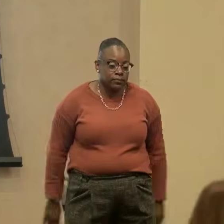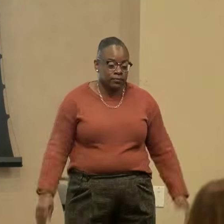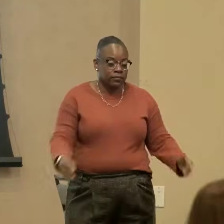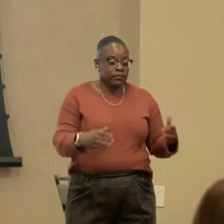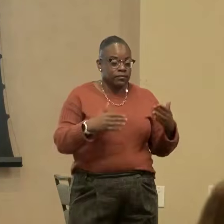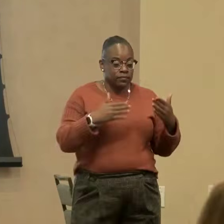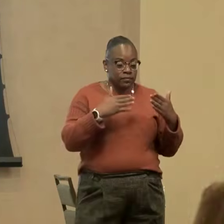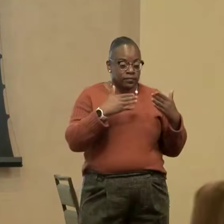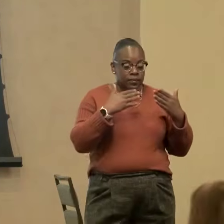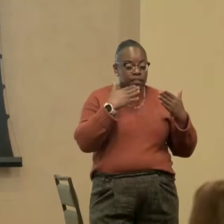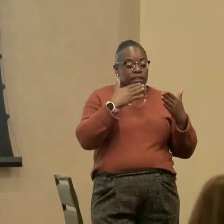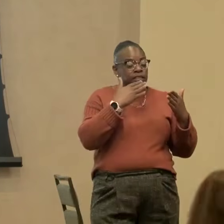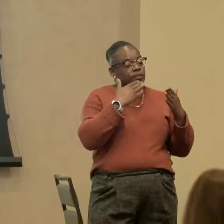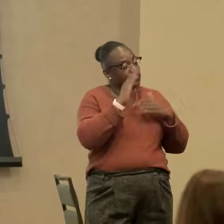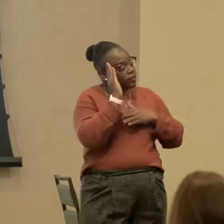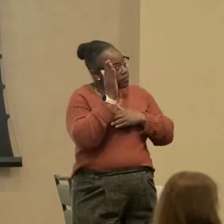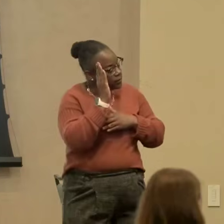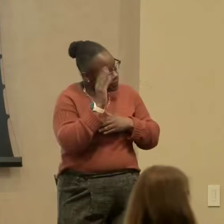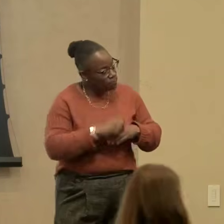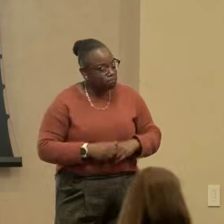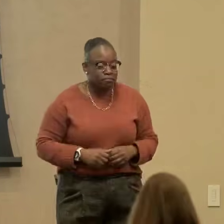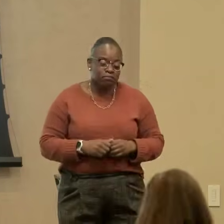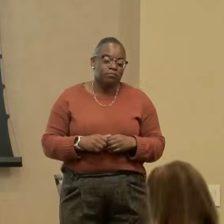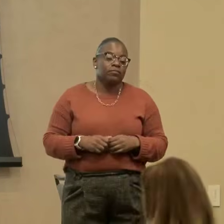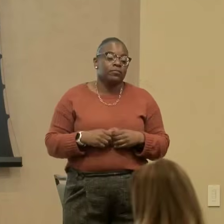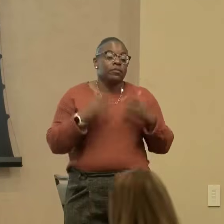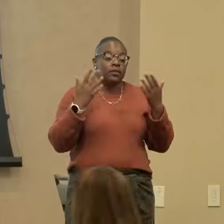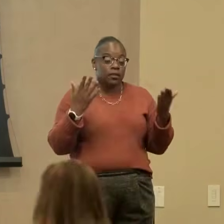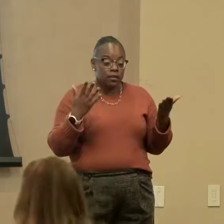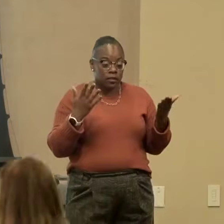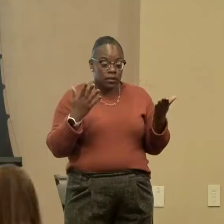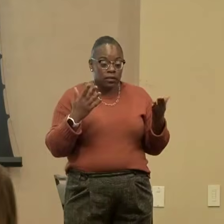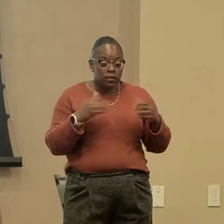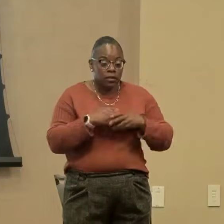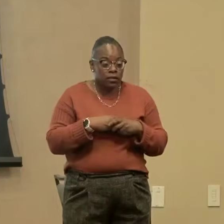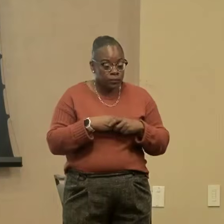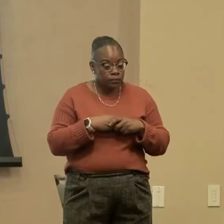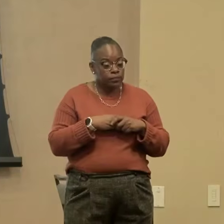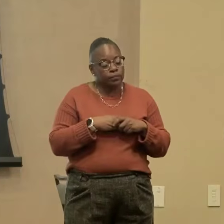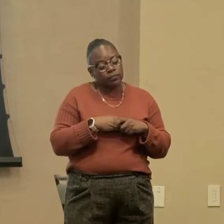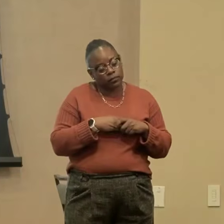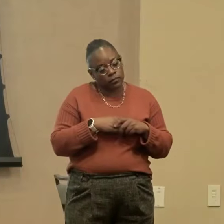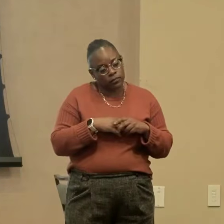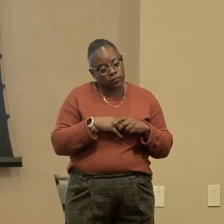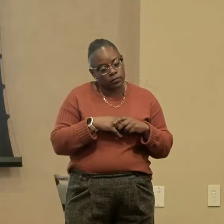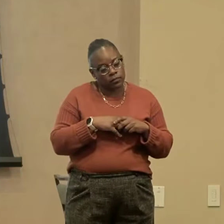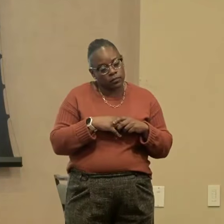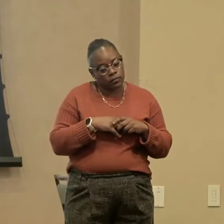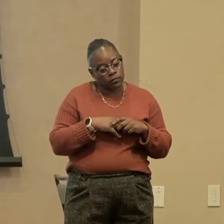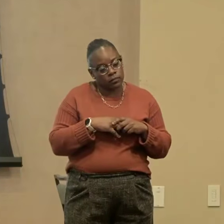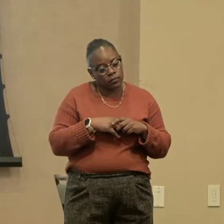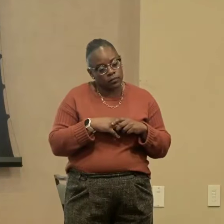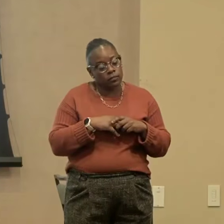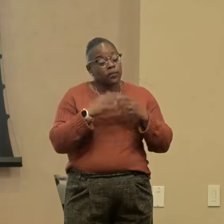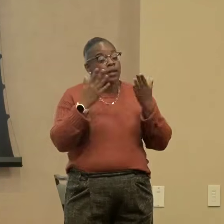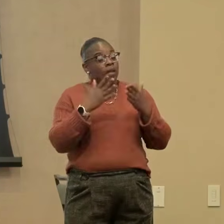Thanks for a great presentation. Sure. At what point do you expect that the patients